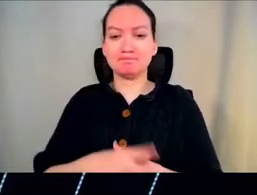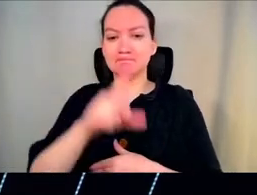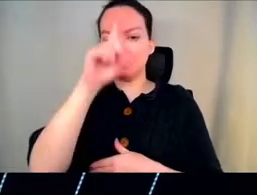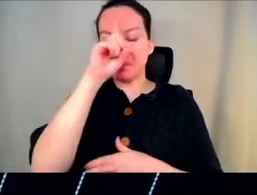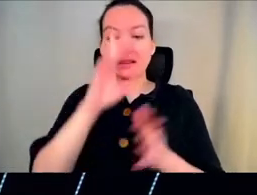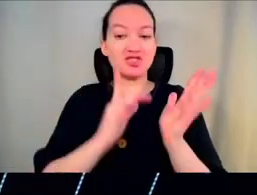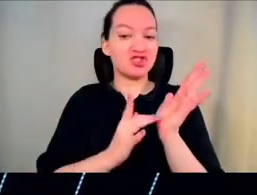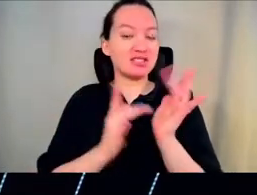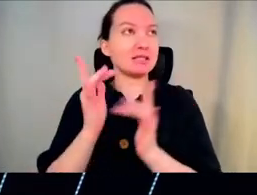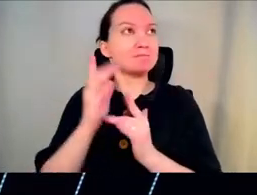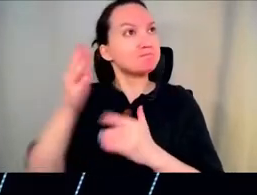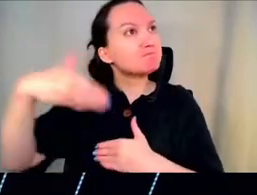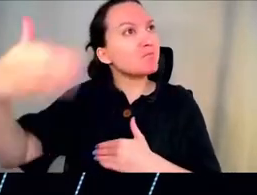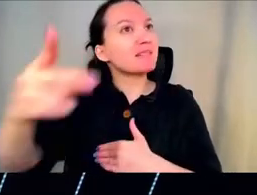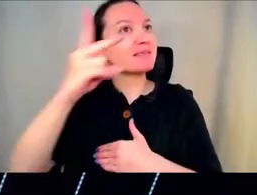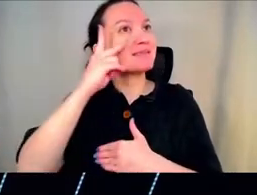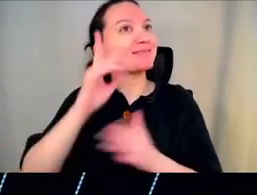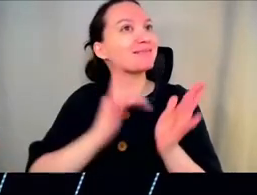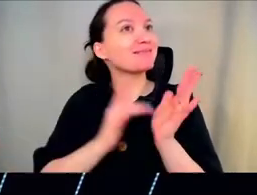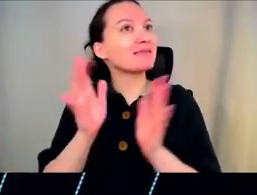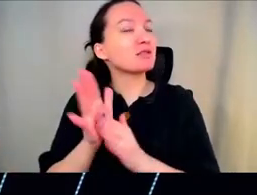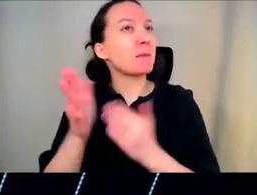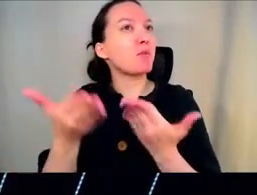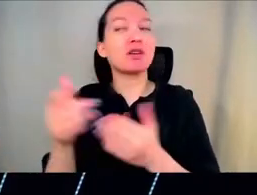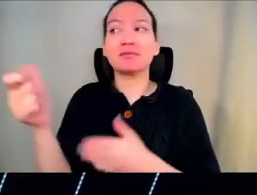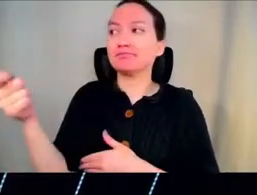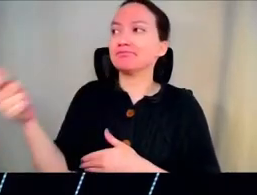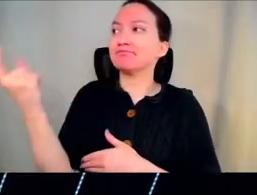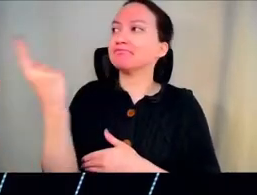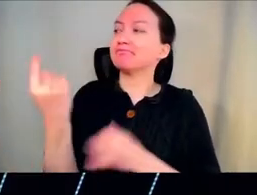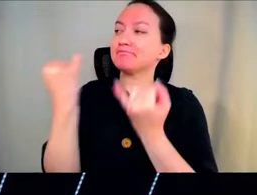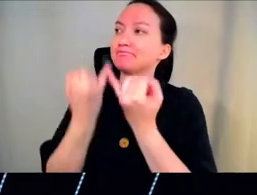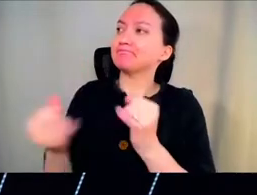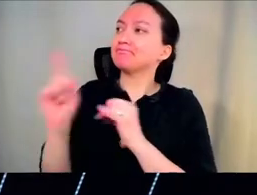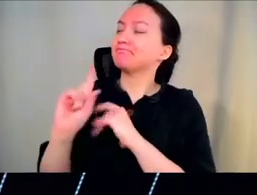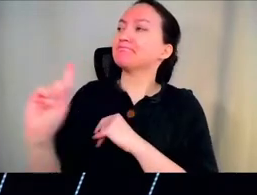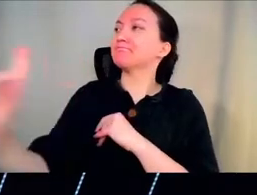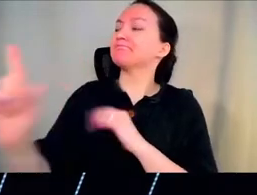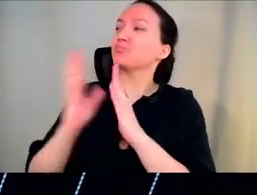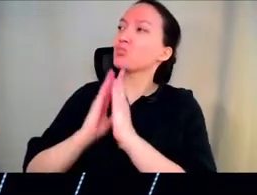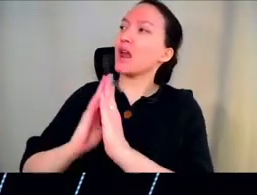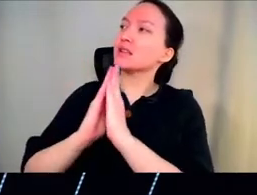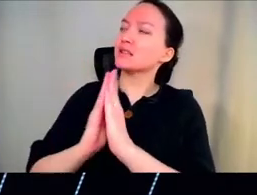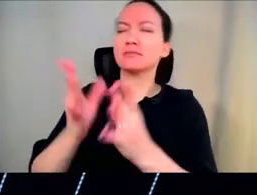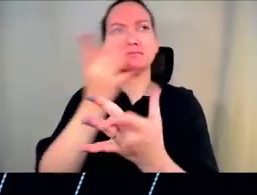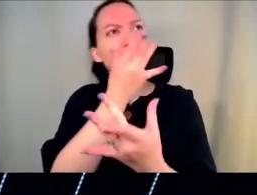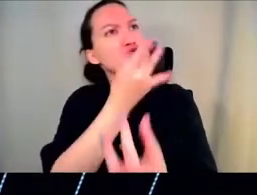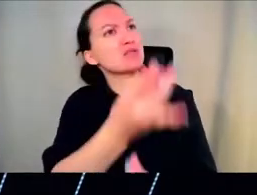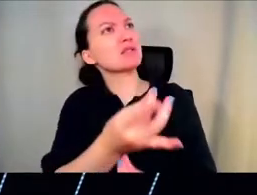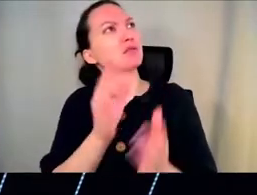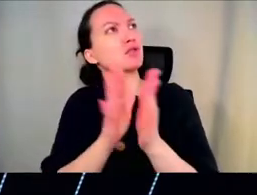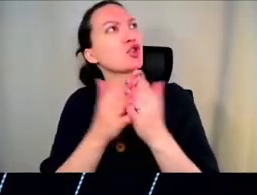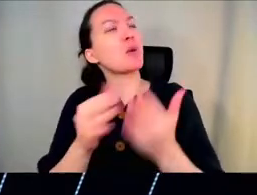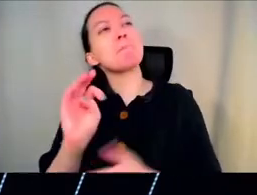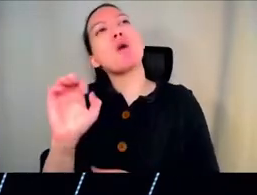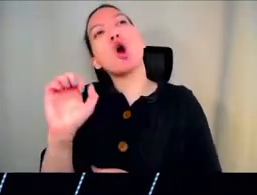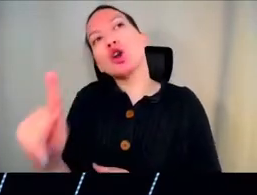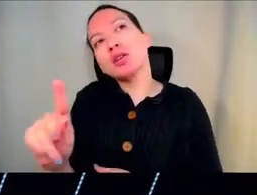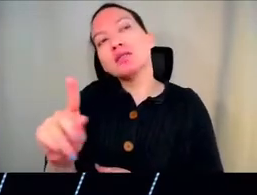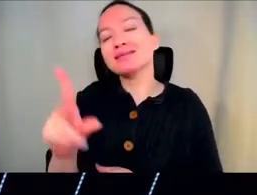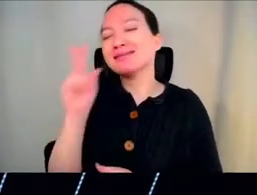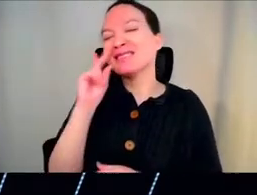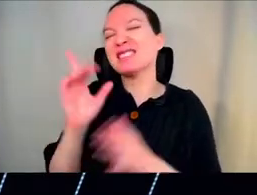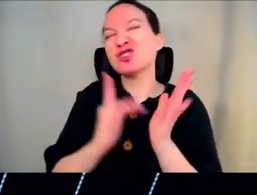He regularly, we see in the Gospels, goes off by himself all the time and prays. It's really interesting. In the book of Mark, we see